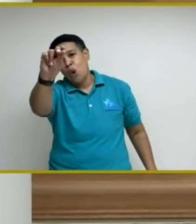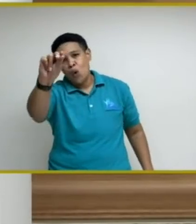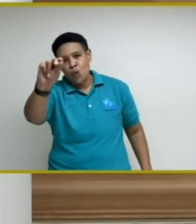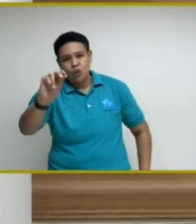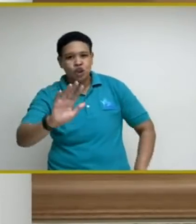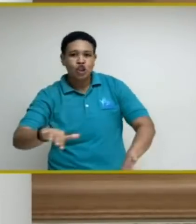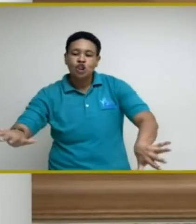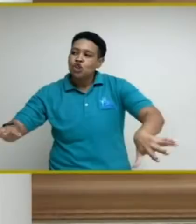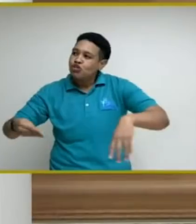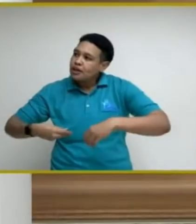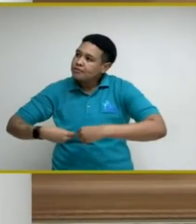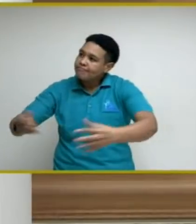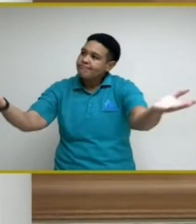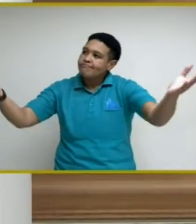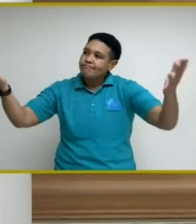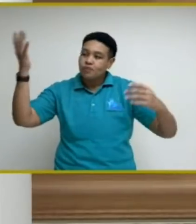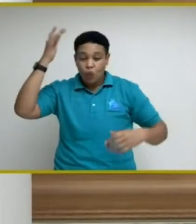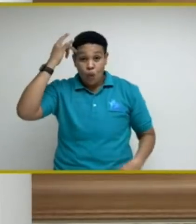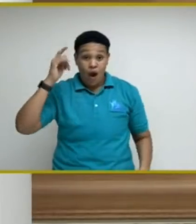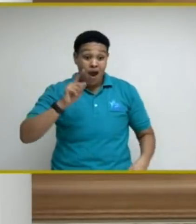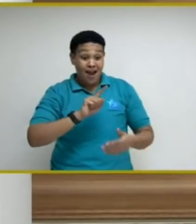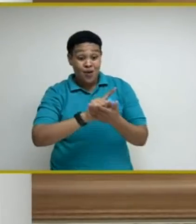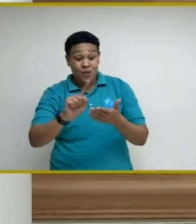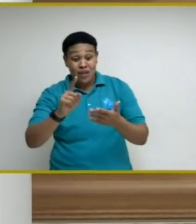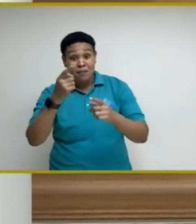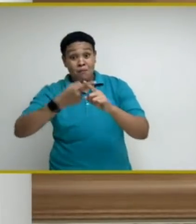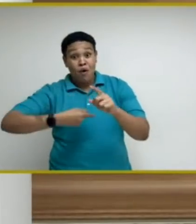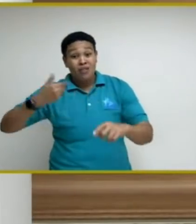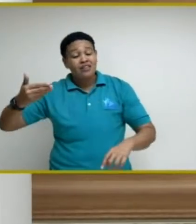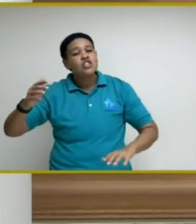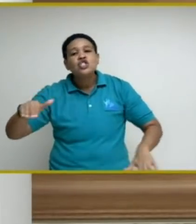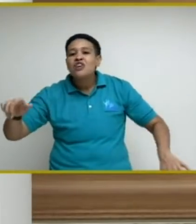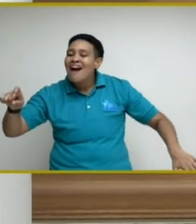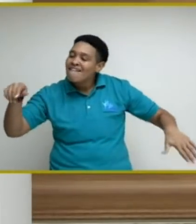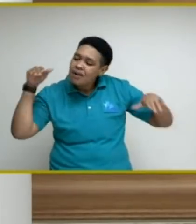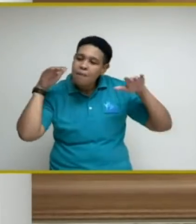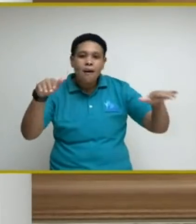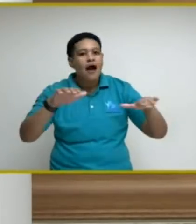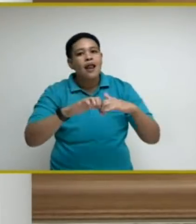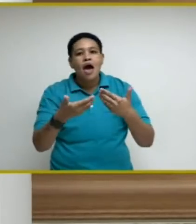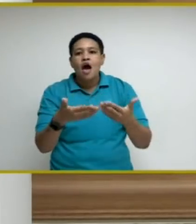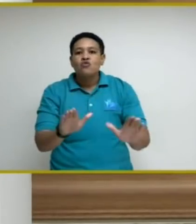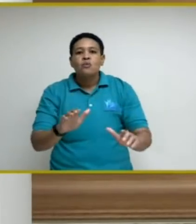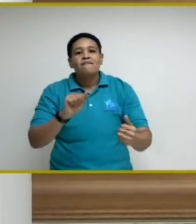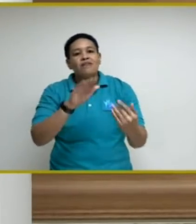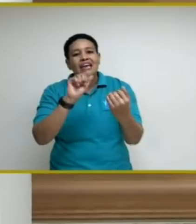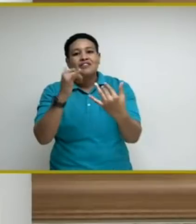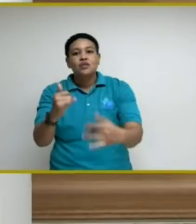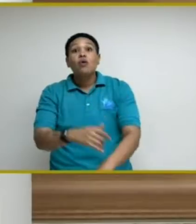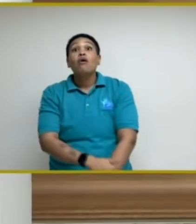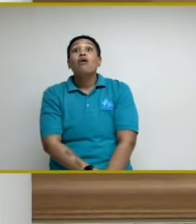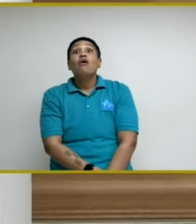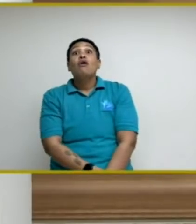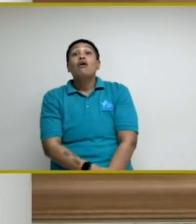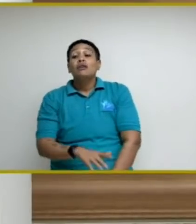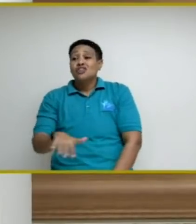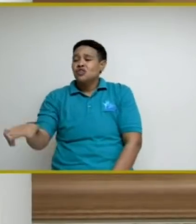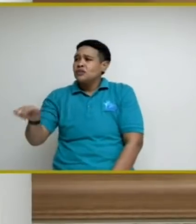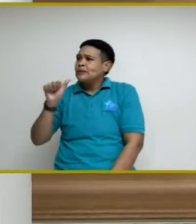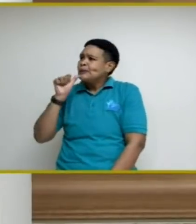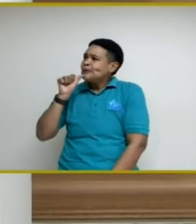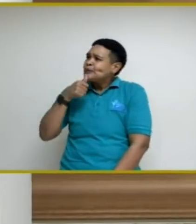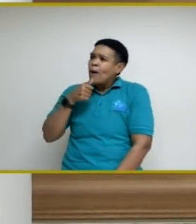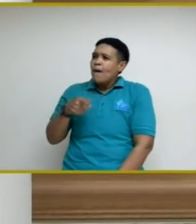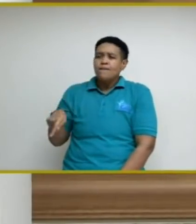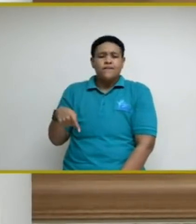the weeks and months to come, we really need to get our children back into the classroom, face to face. They're really suffering, and it's